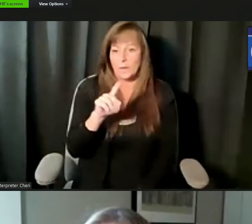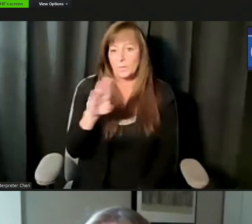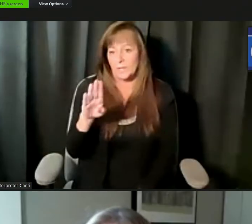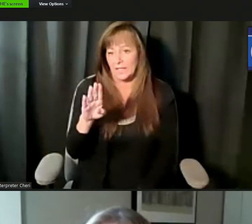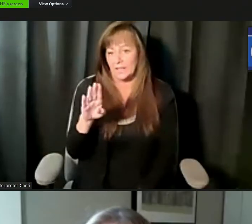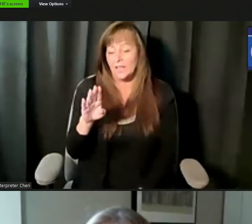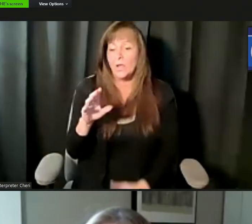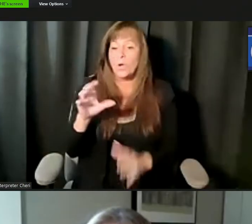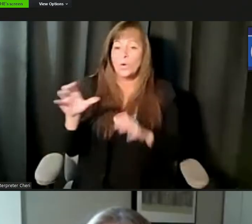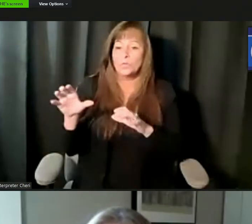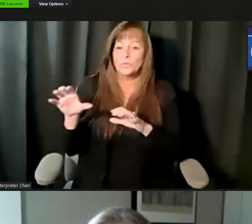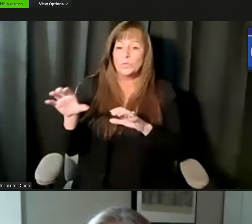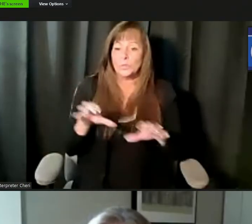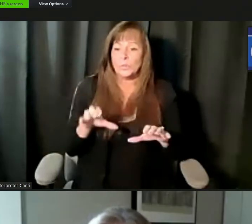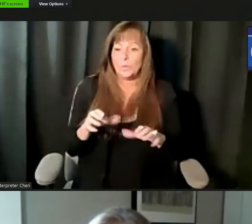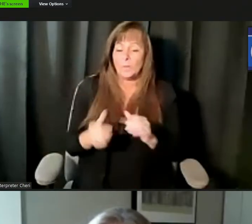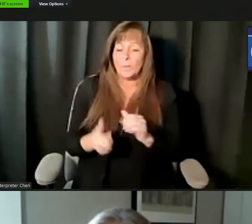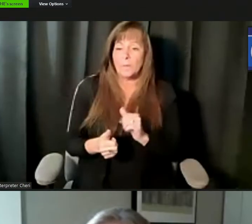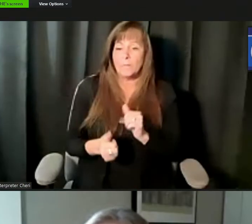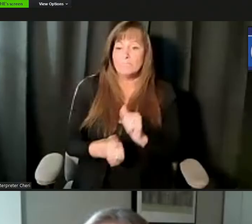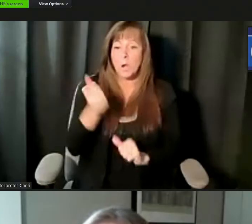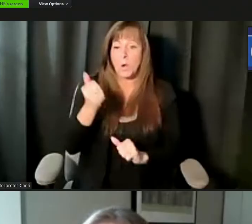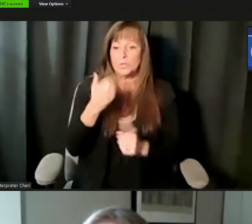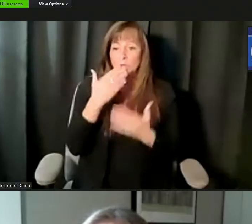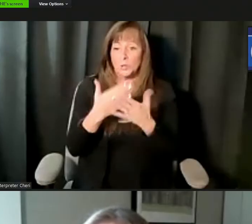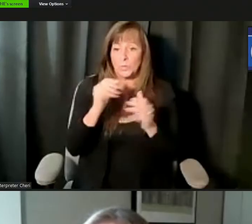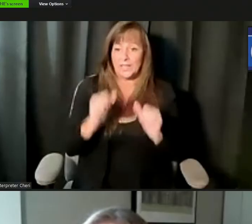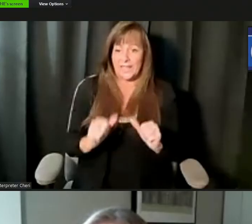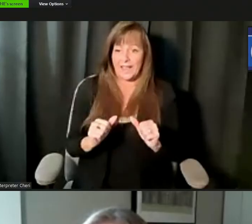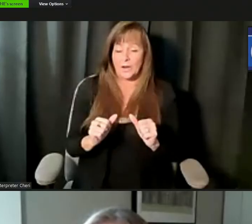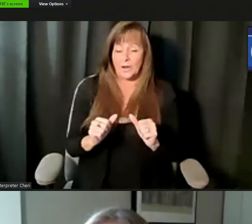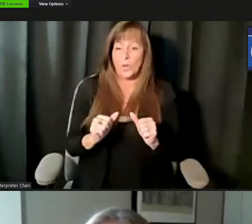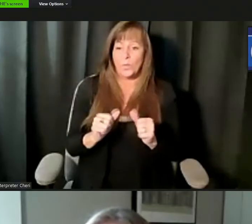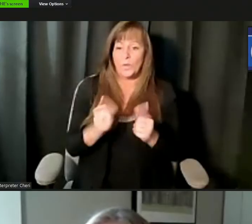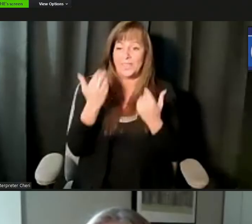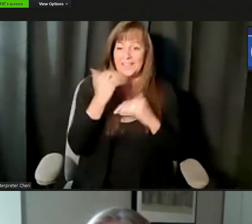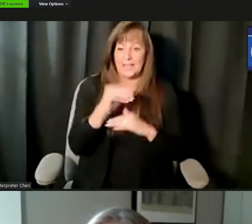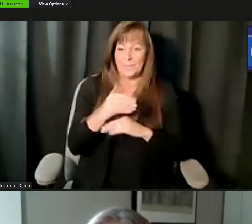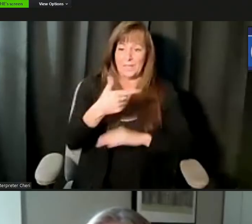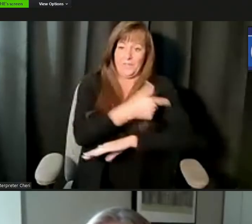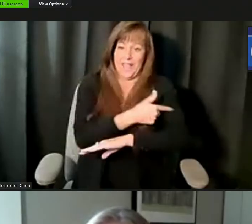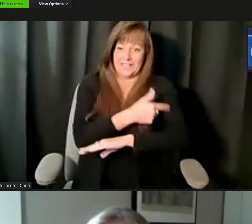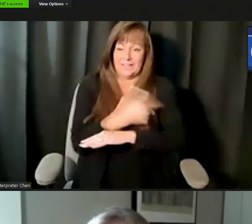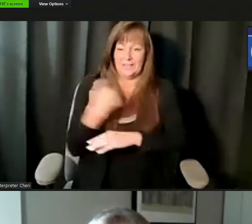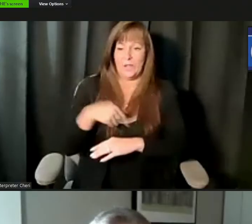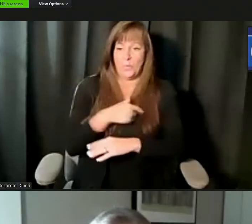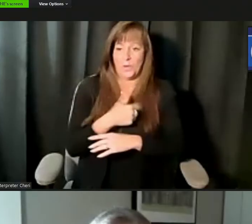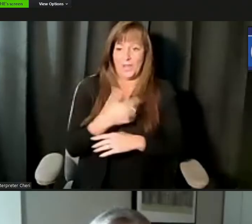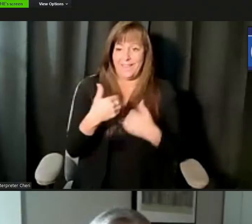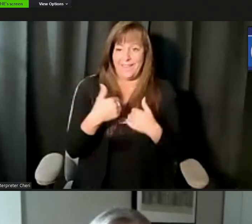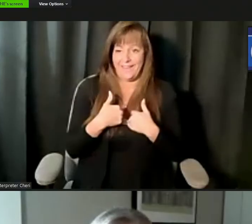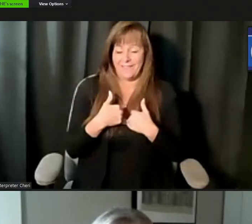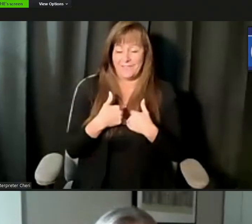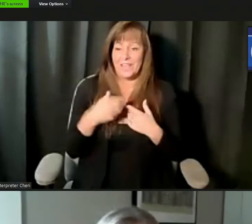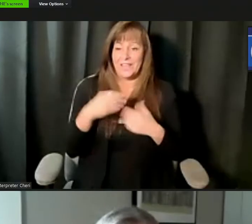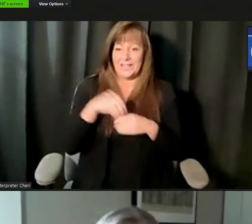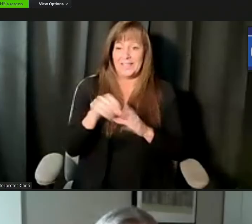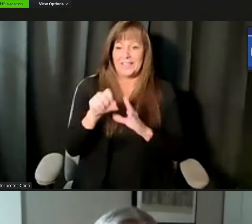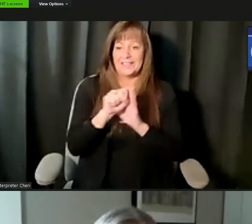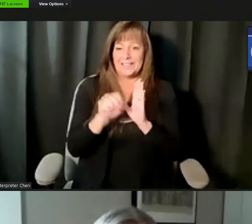we can with the small amount of vaccine that we have receiving in state early on. So we'll continue to evaluate